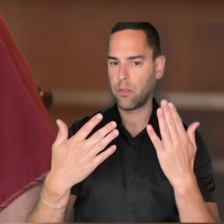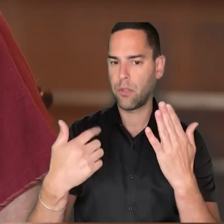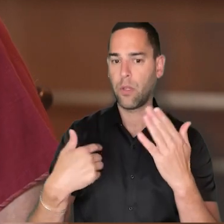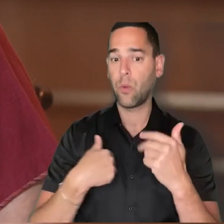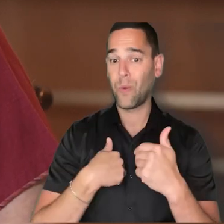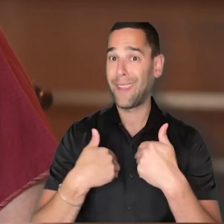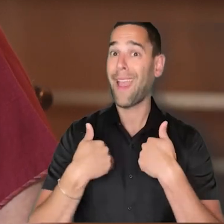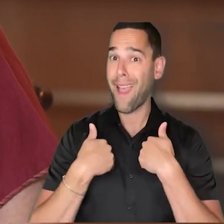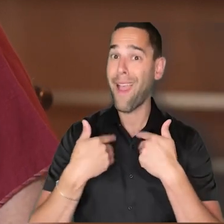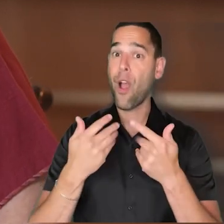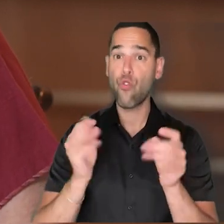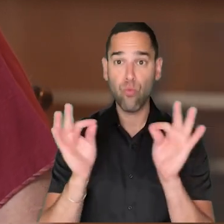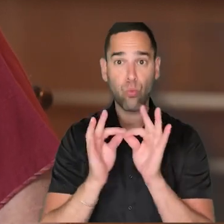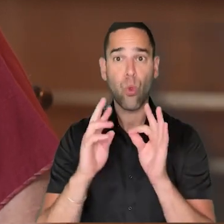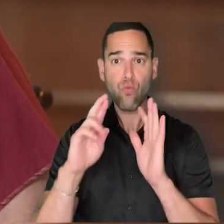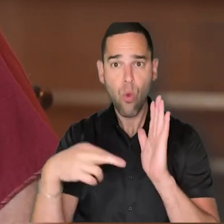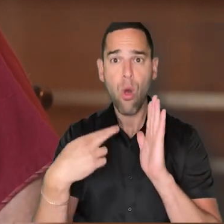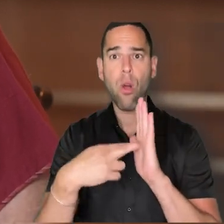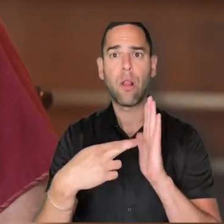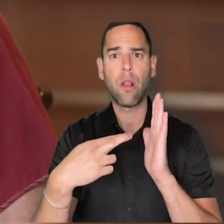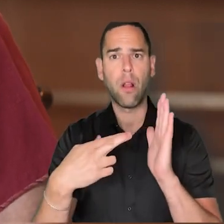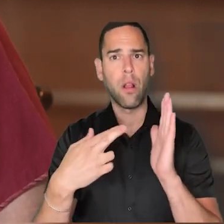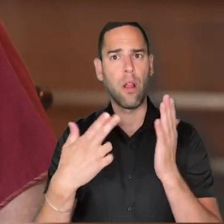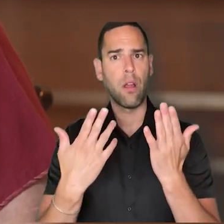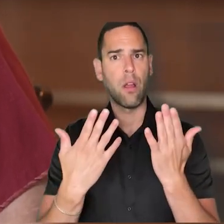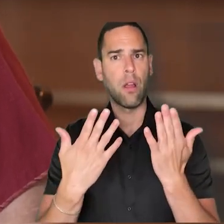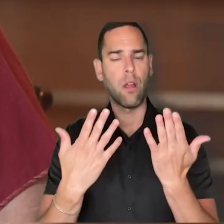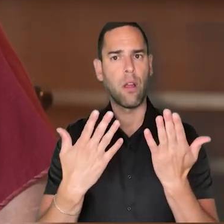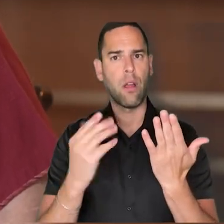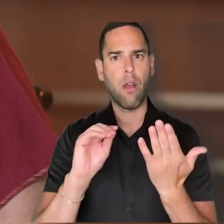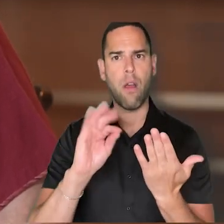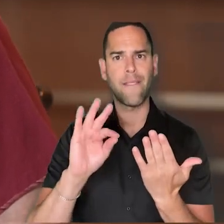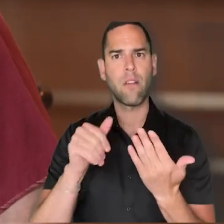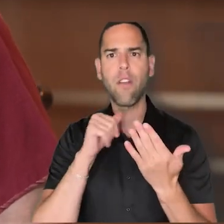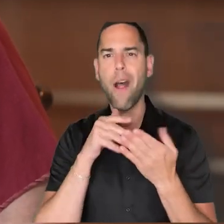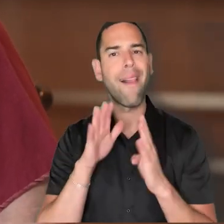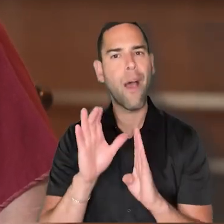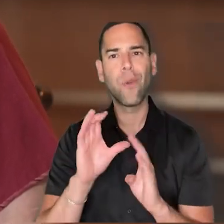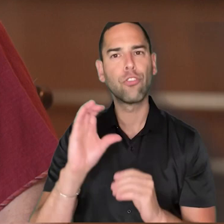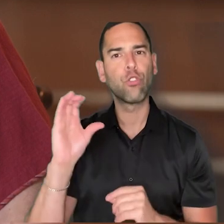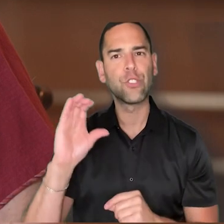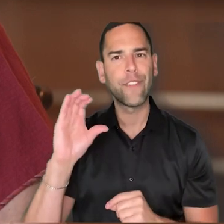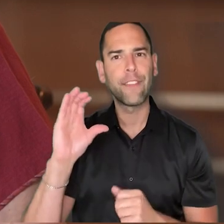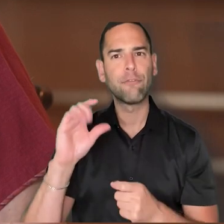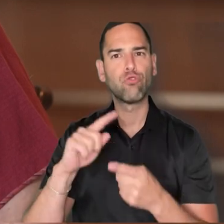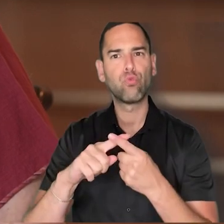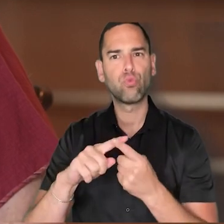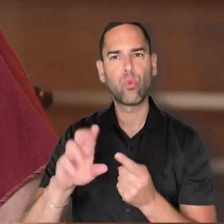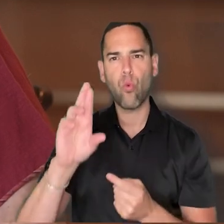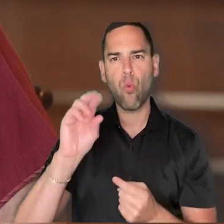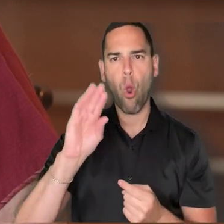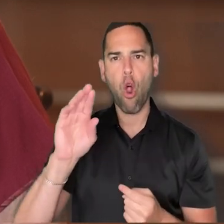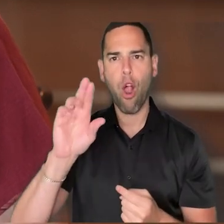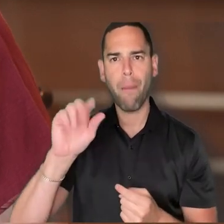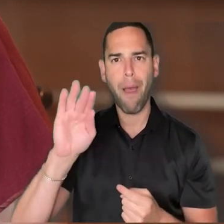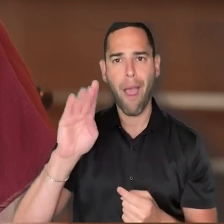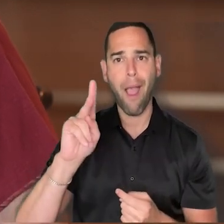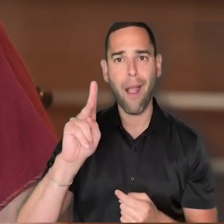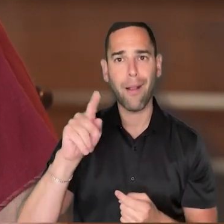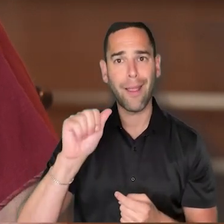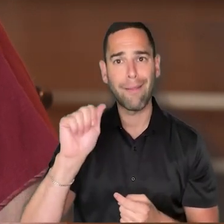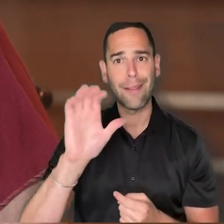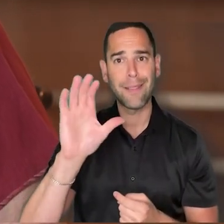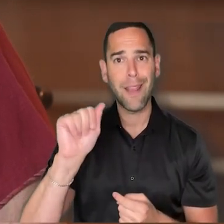community played a critical role in not allowing the conservatives to roll back